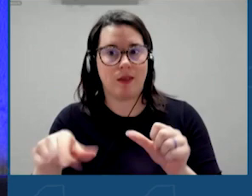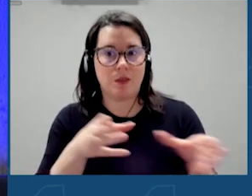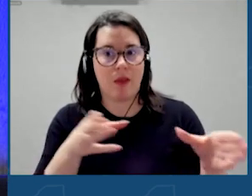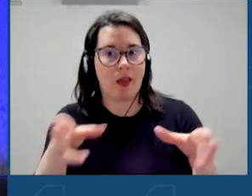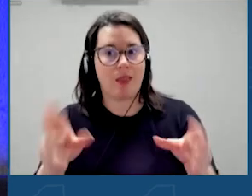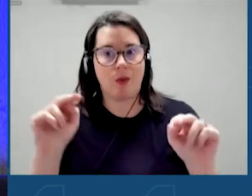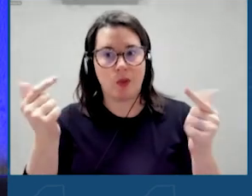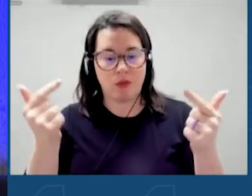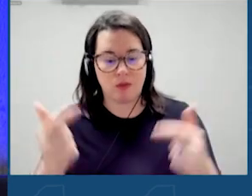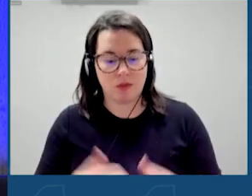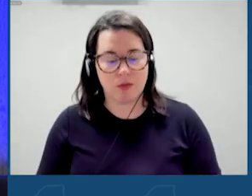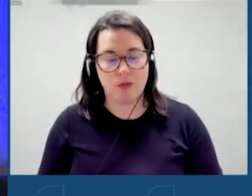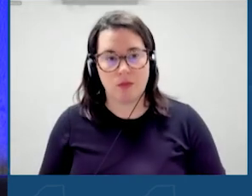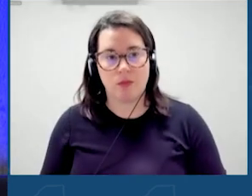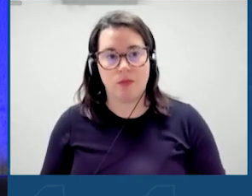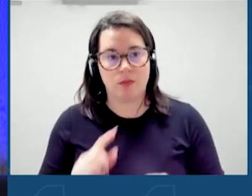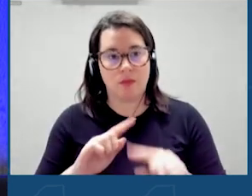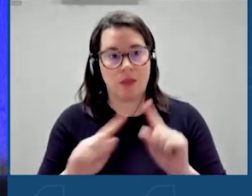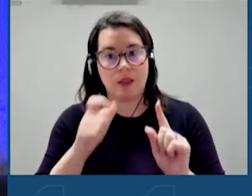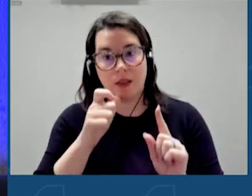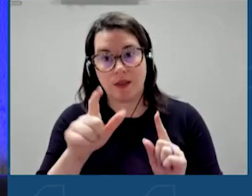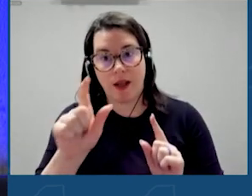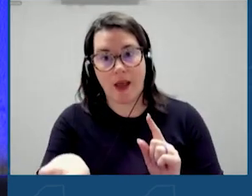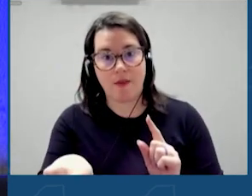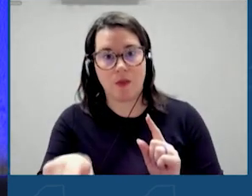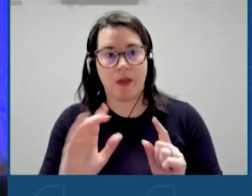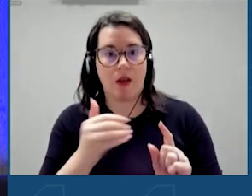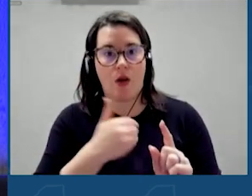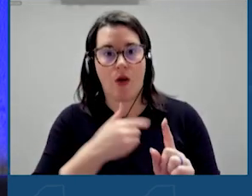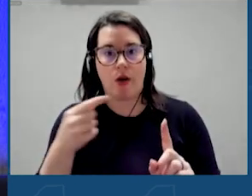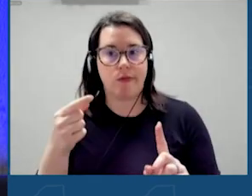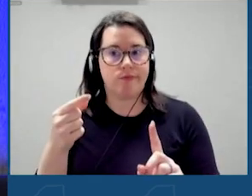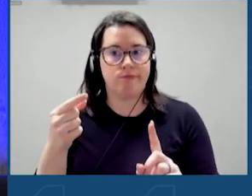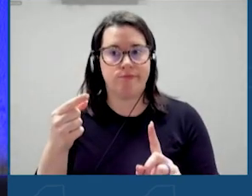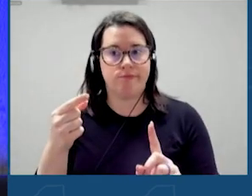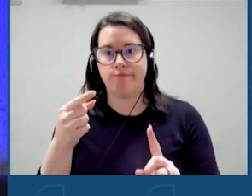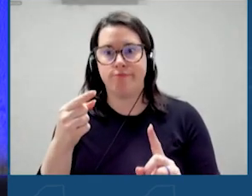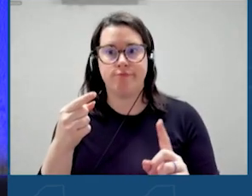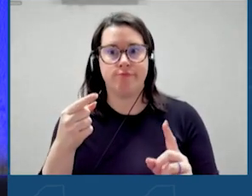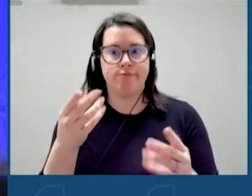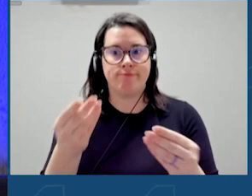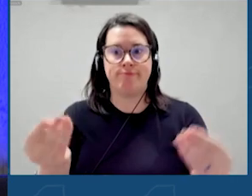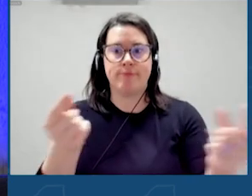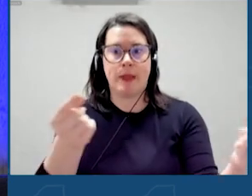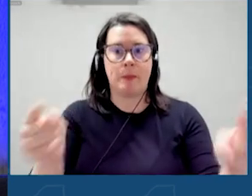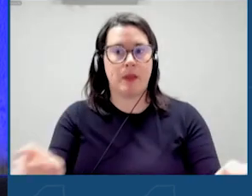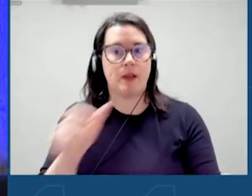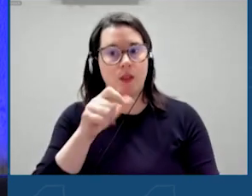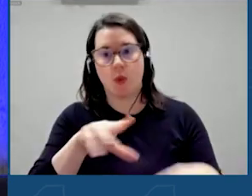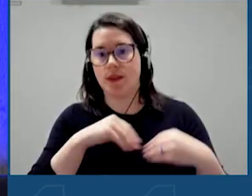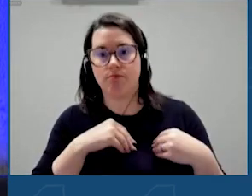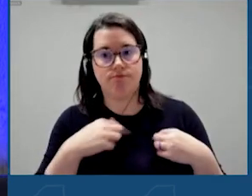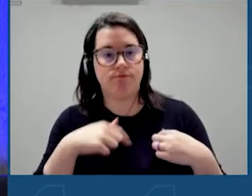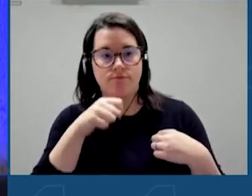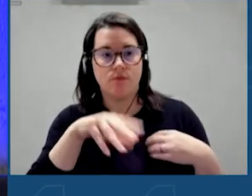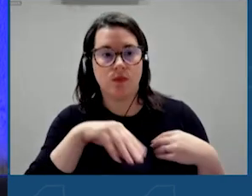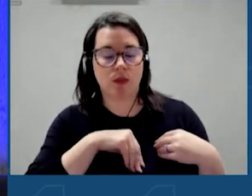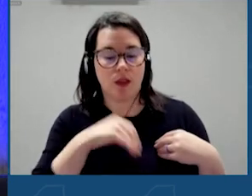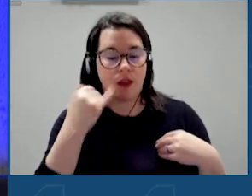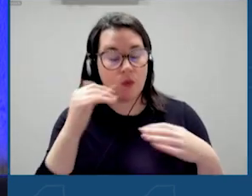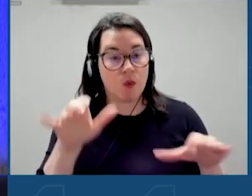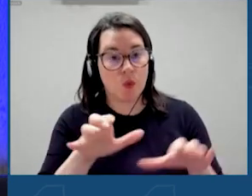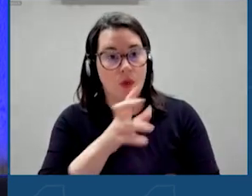good. But that doesn't have to be our destiny. I'm not accepting it. If we do the